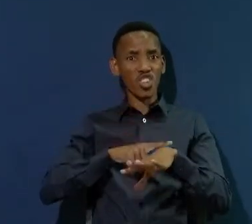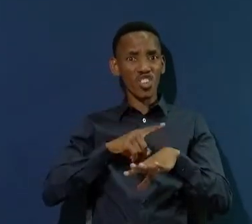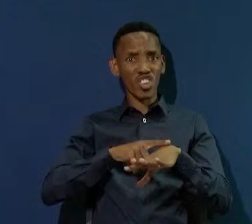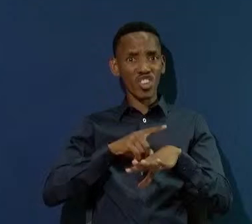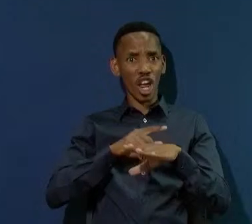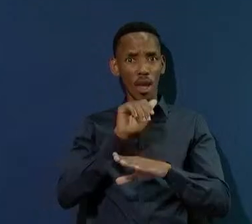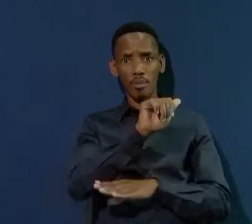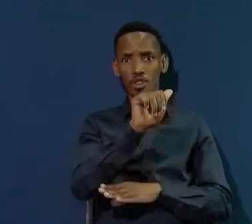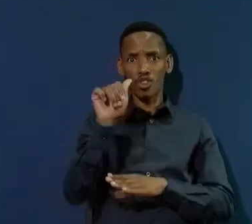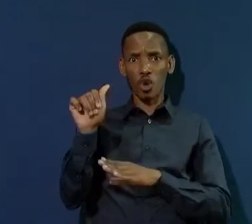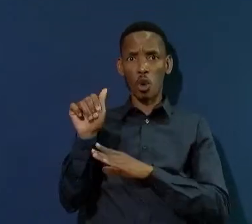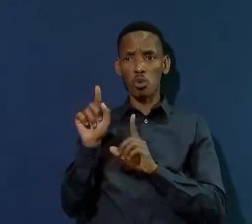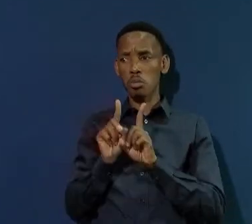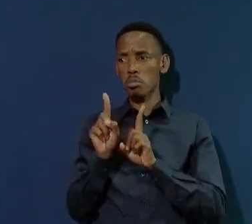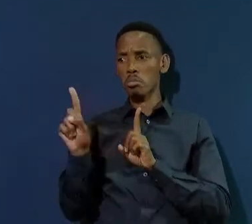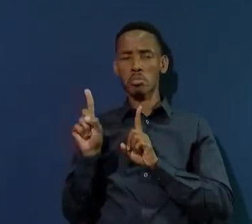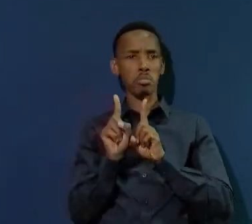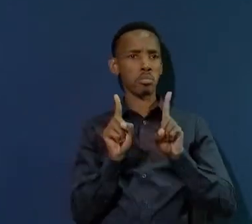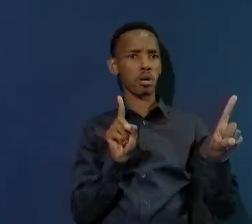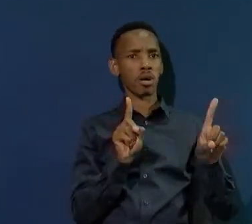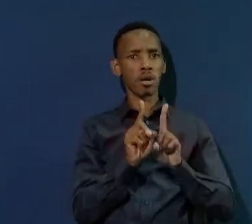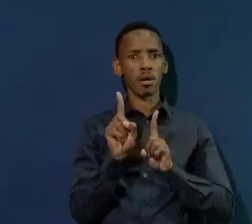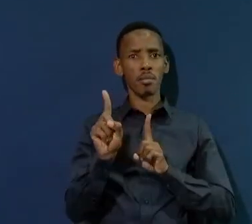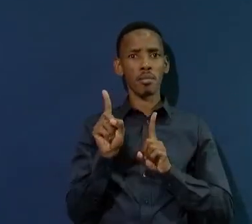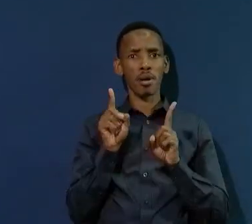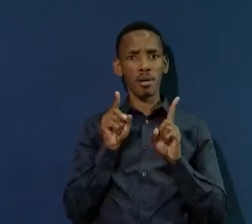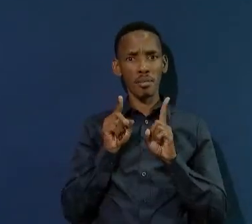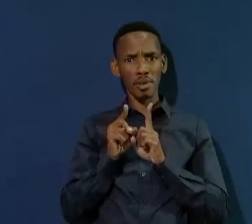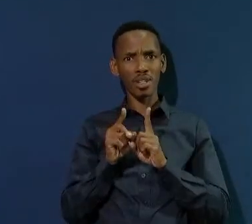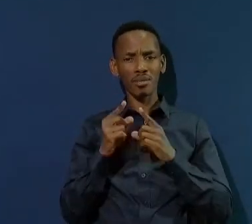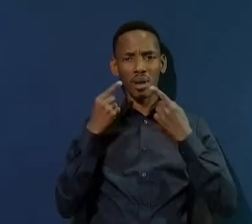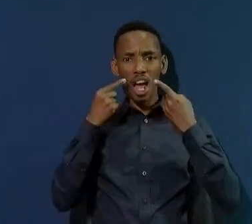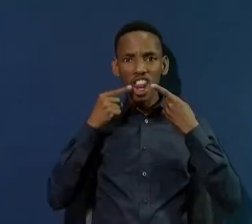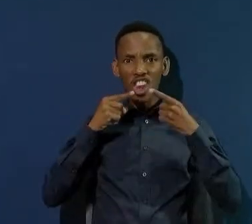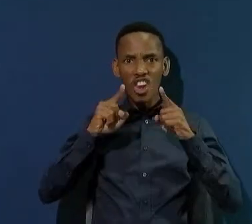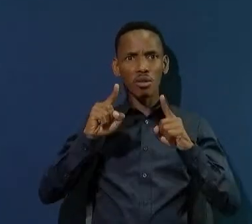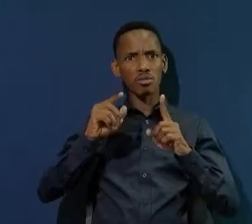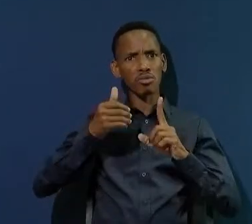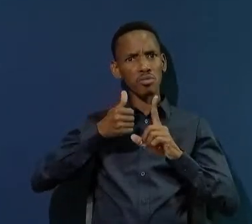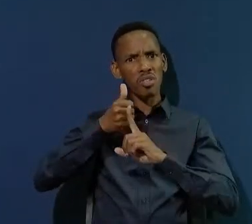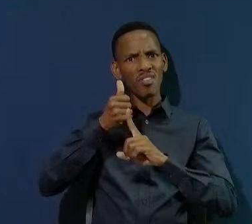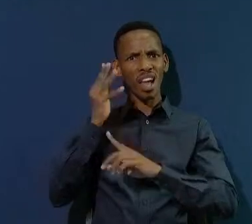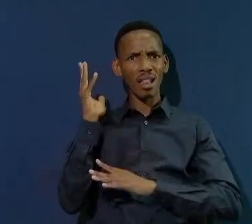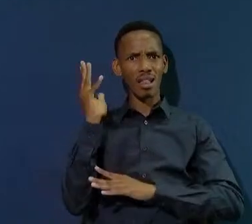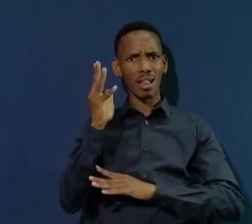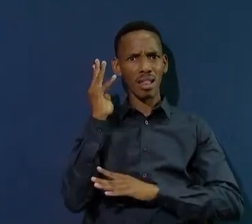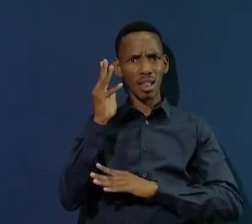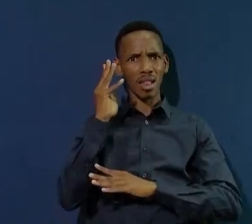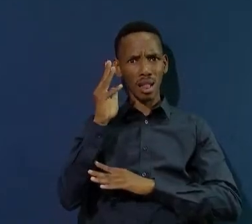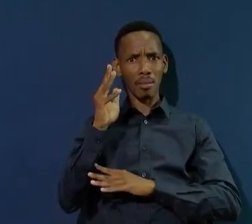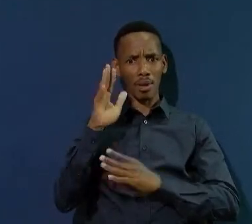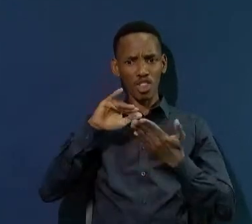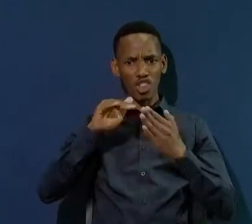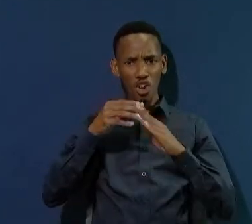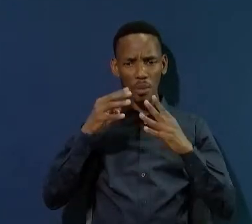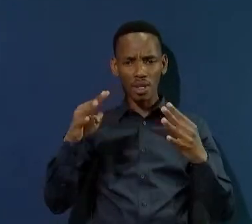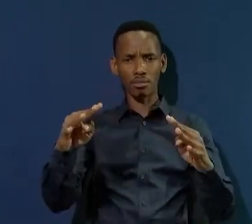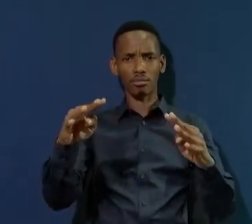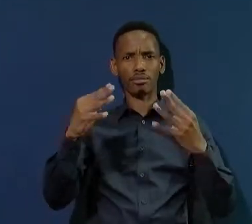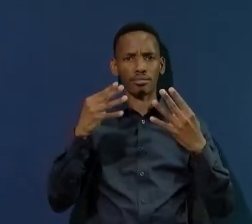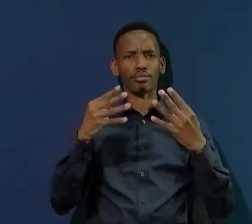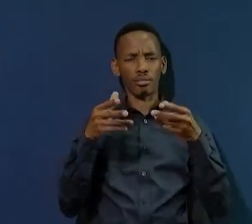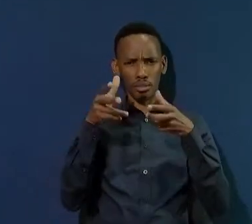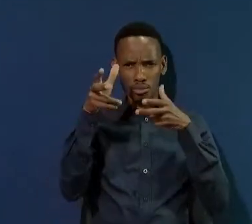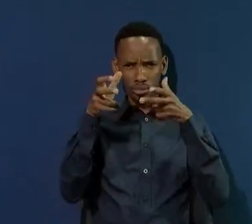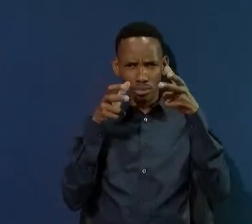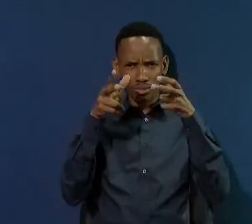tšhema-tšheme le taboge le go ipapatsa le be le itse gore batlhophi ba itse gore la re le bua ka ga eng, jaaka ke